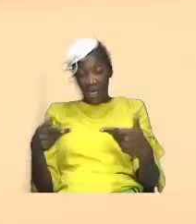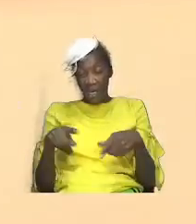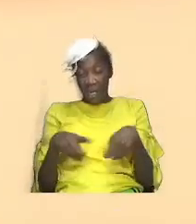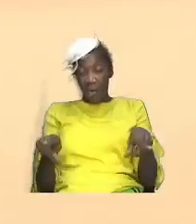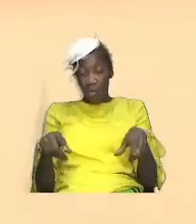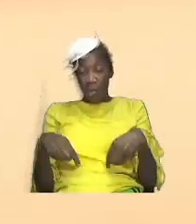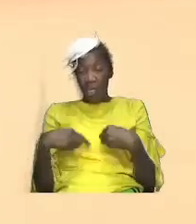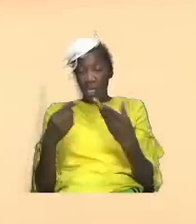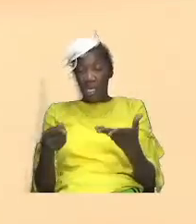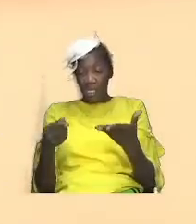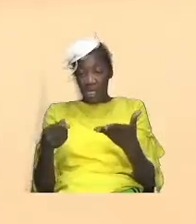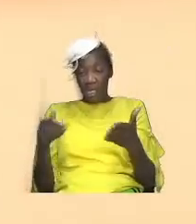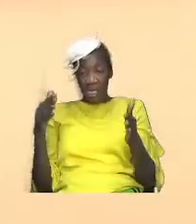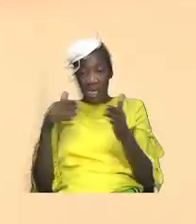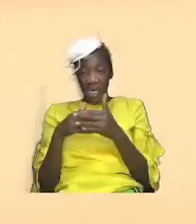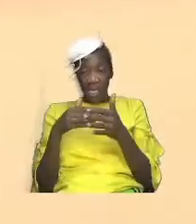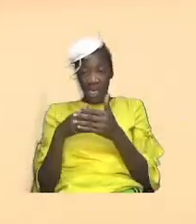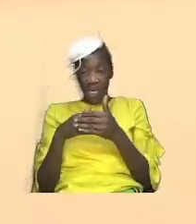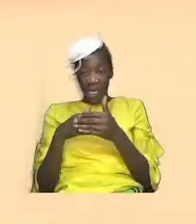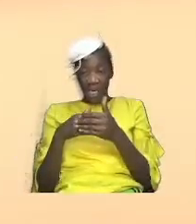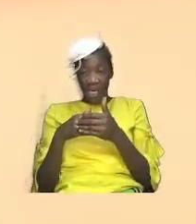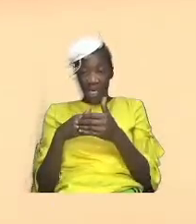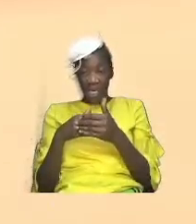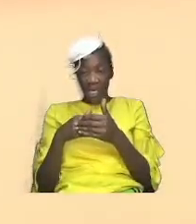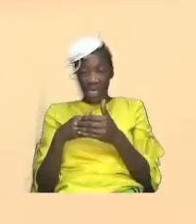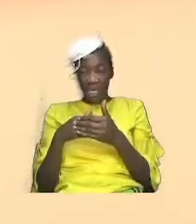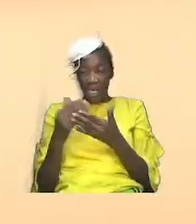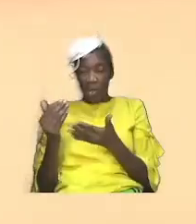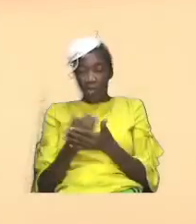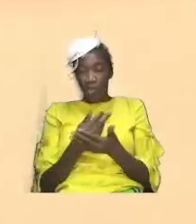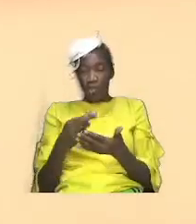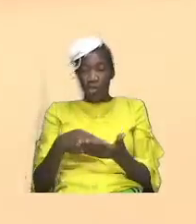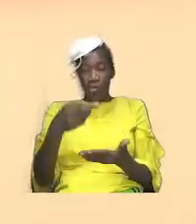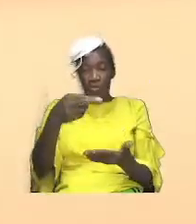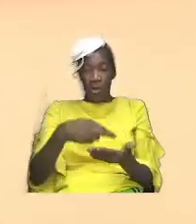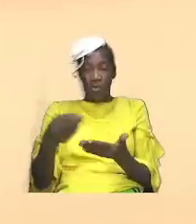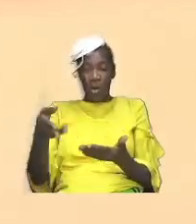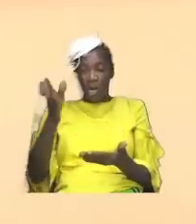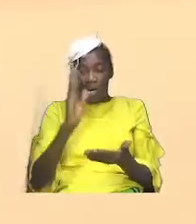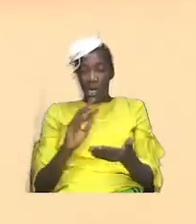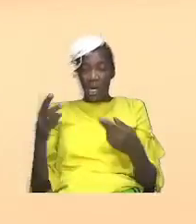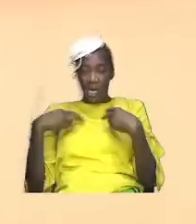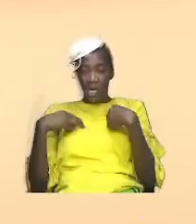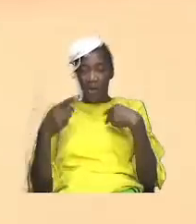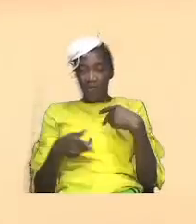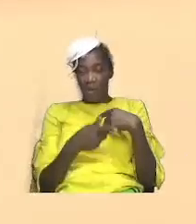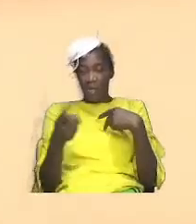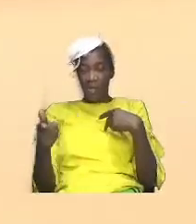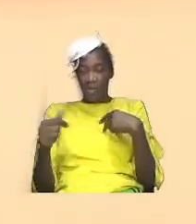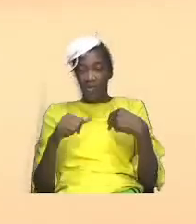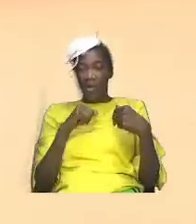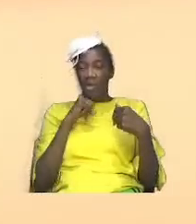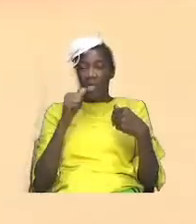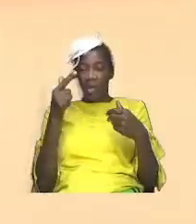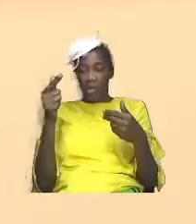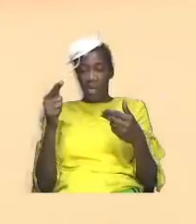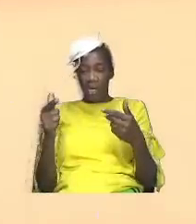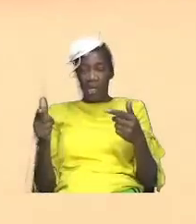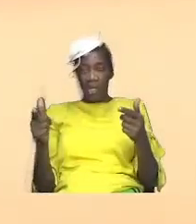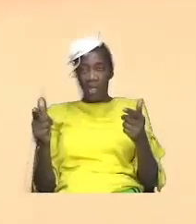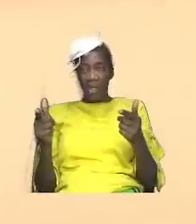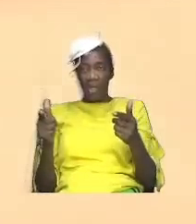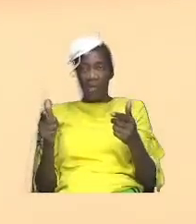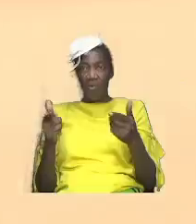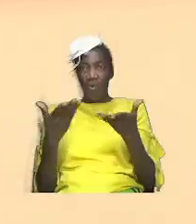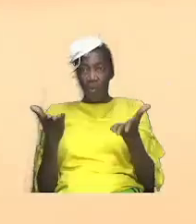going to get it back in the form of some reward that God has for us. Not because of the quantity that we